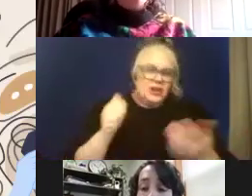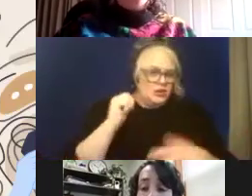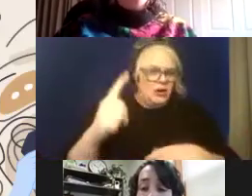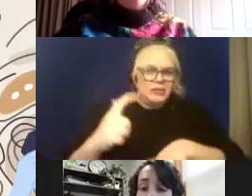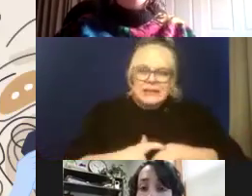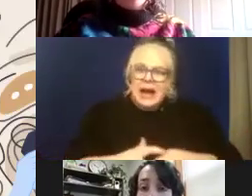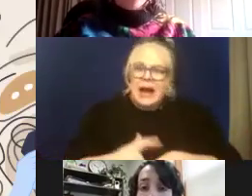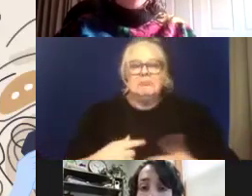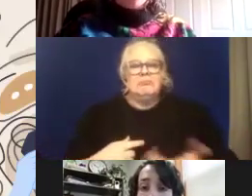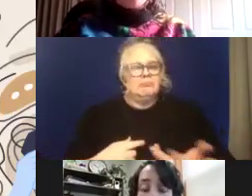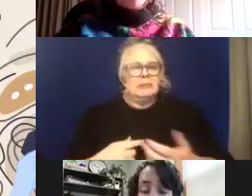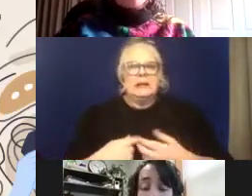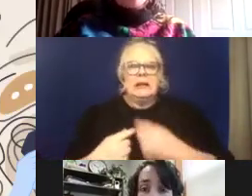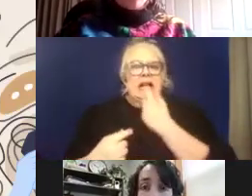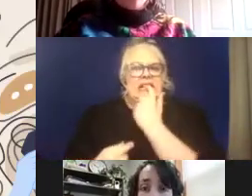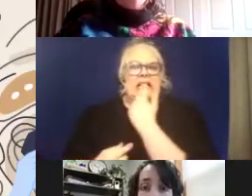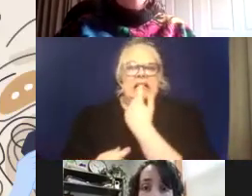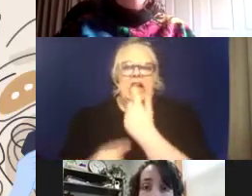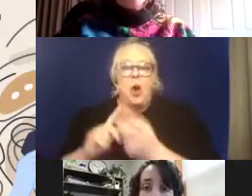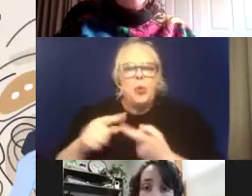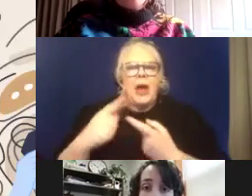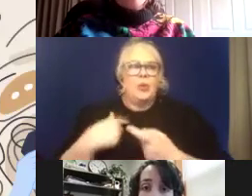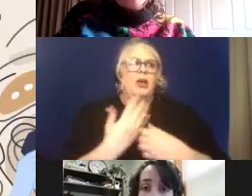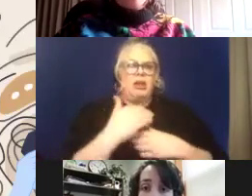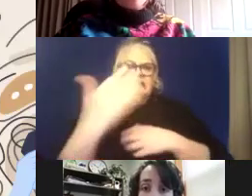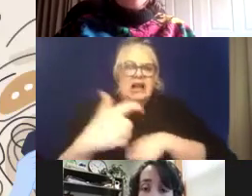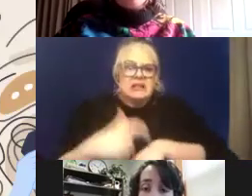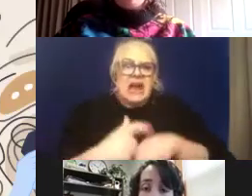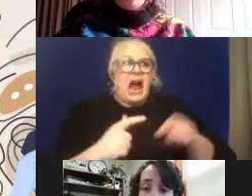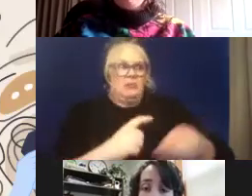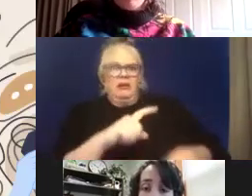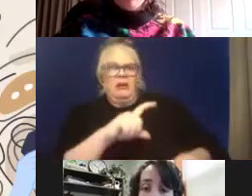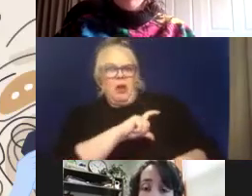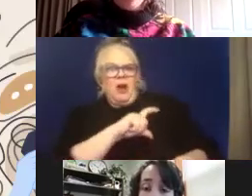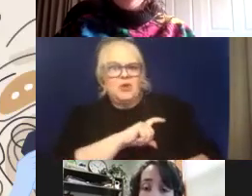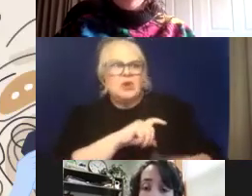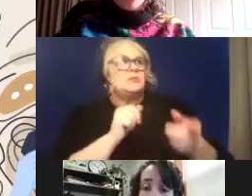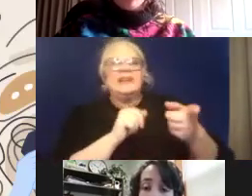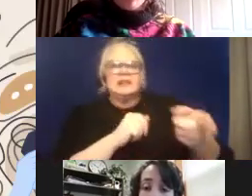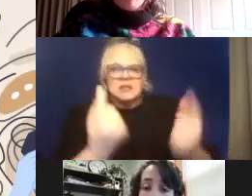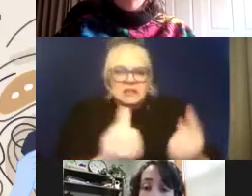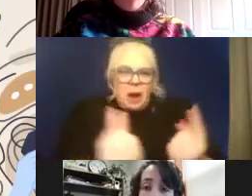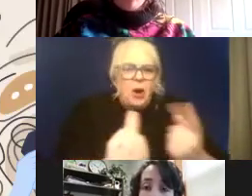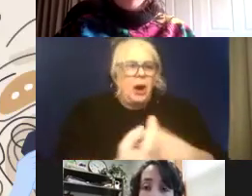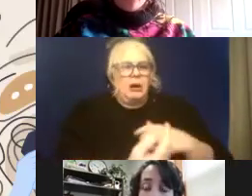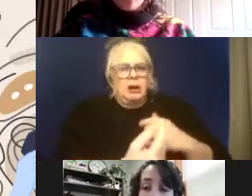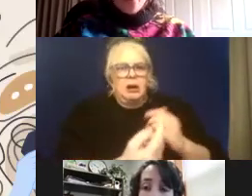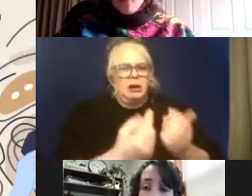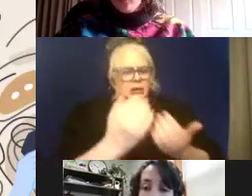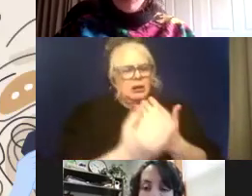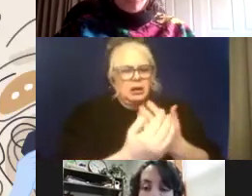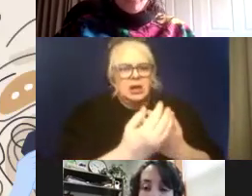Yeah, especially when you think about the cases that are where we see in the news the ones that are being